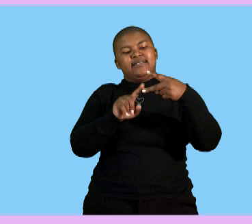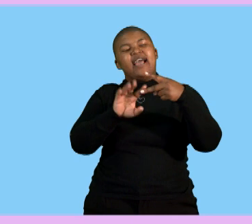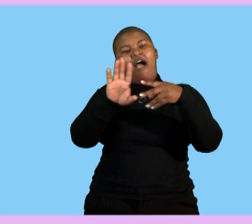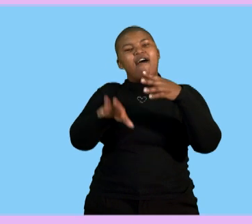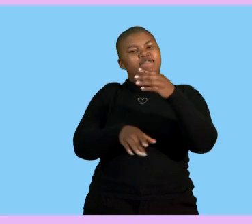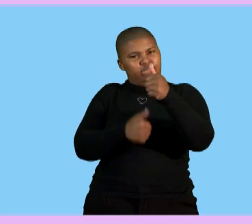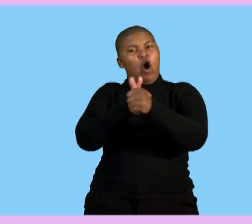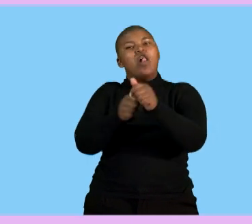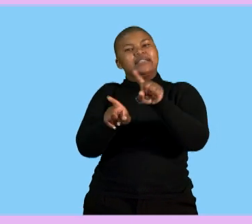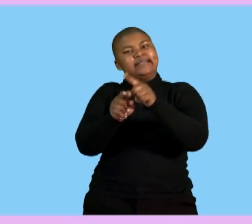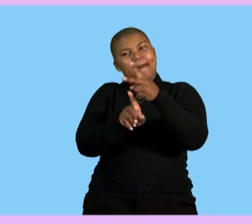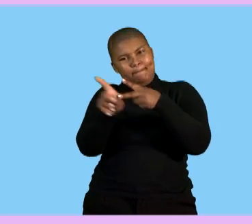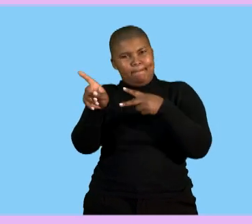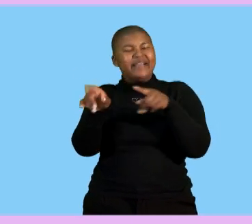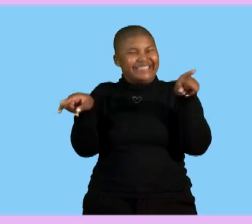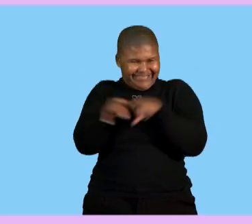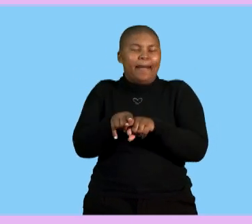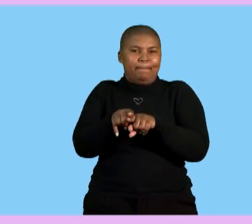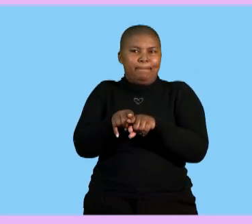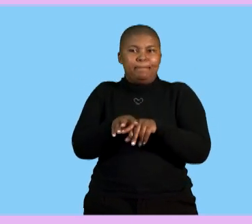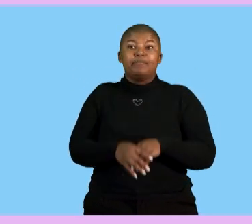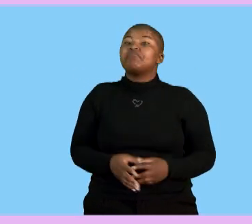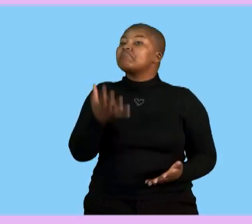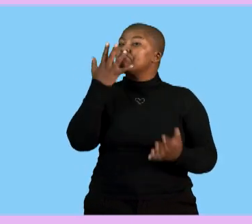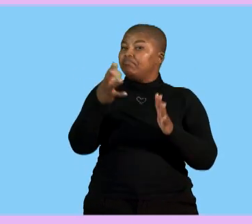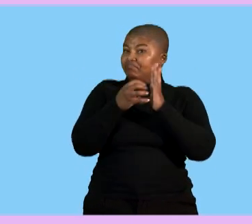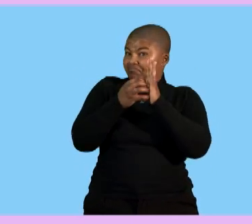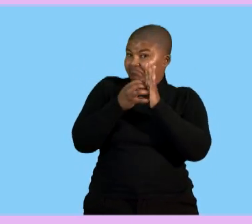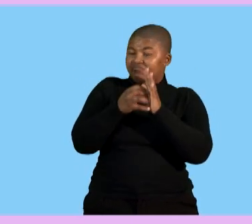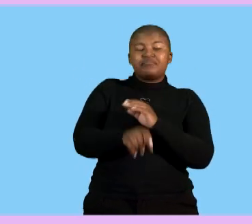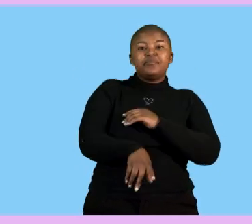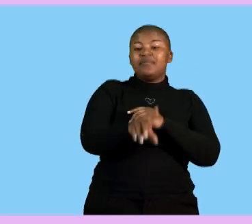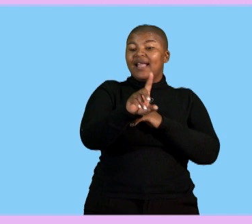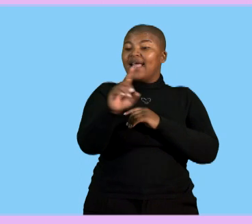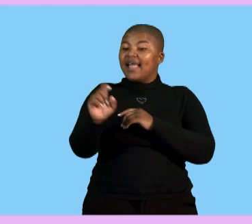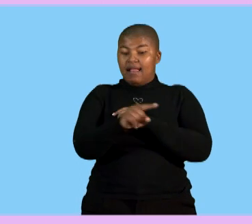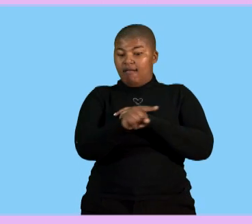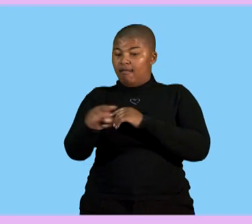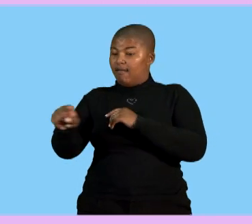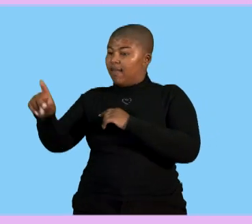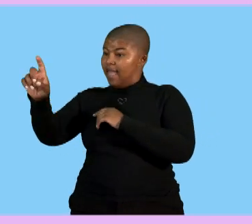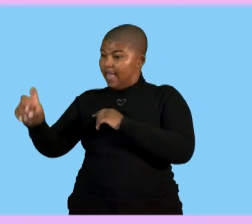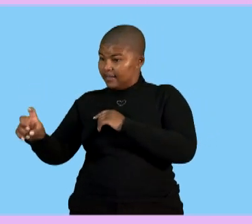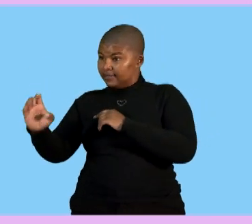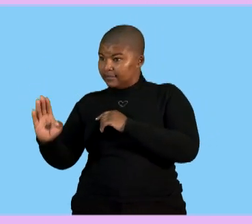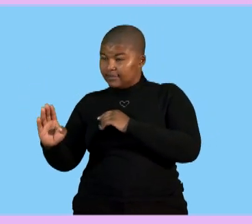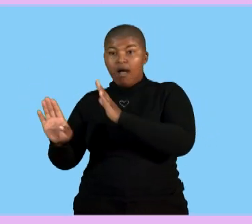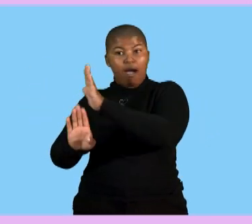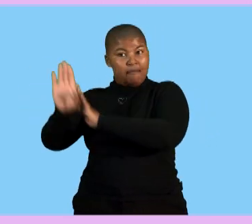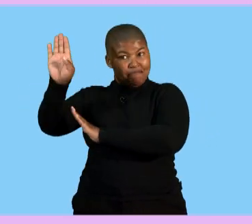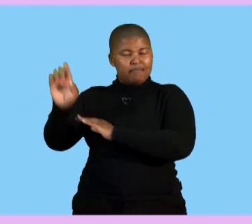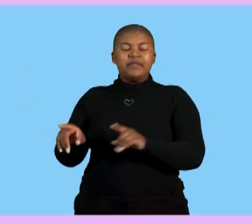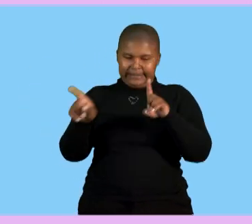the same value or vice versa. So if the x goes up, the y